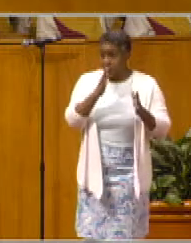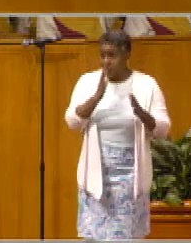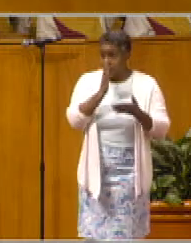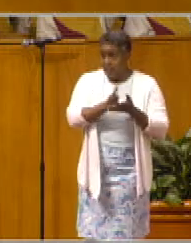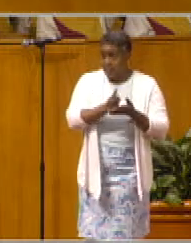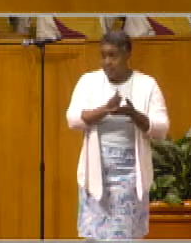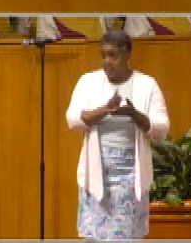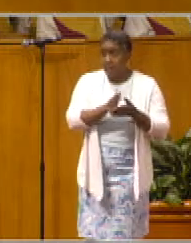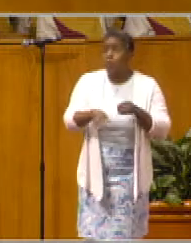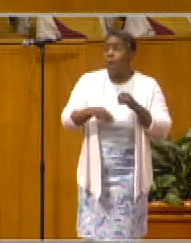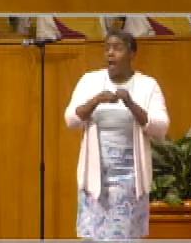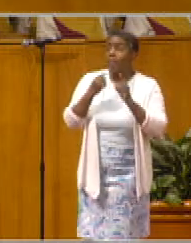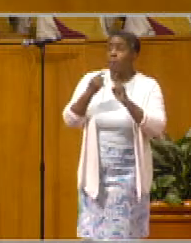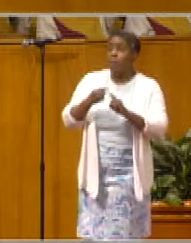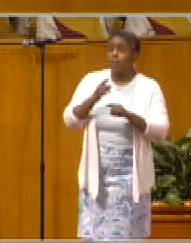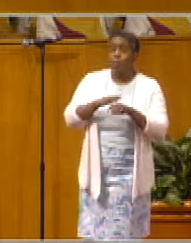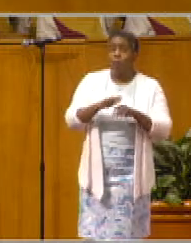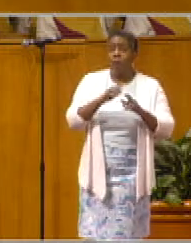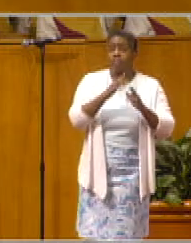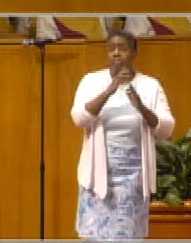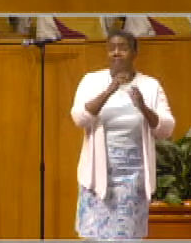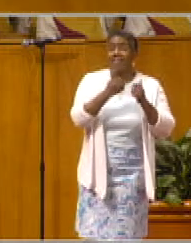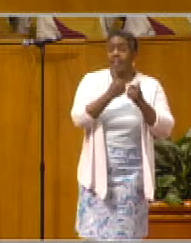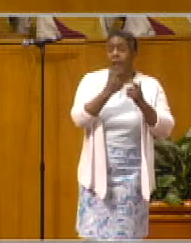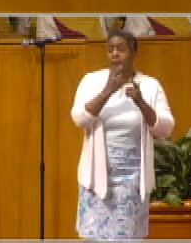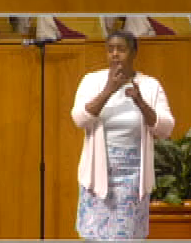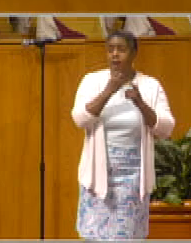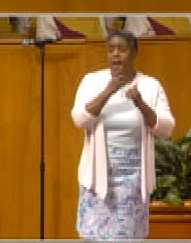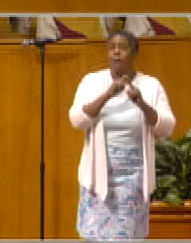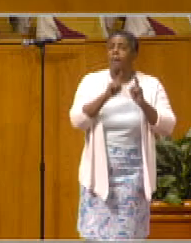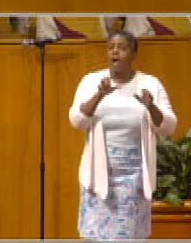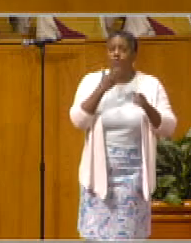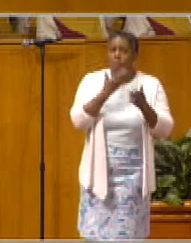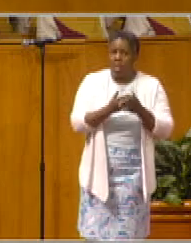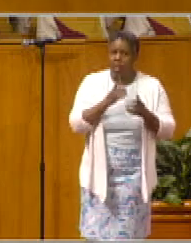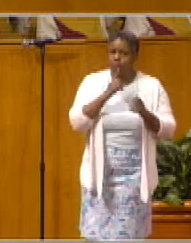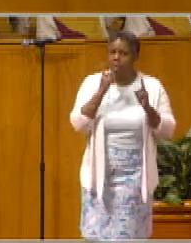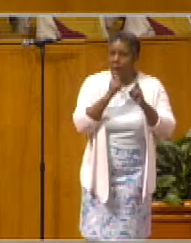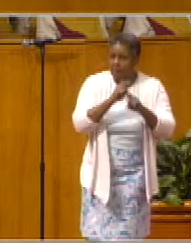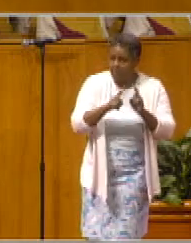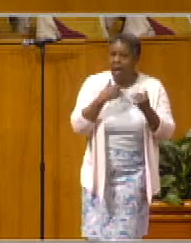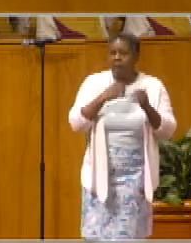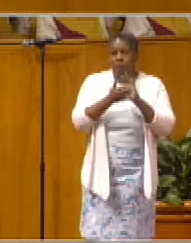the points on the game clock. It's complicated, but I do it well.